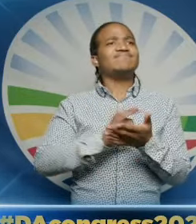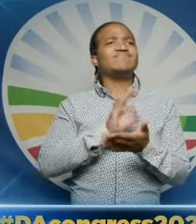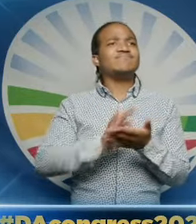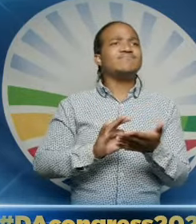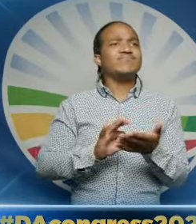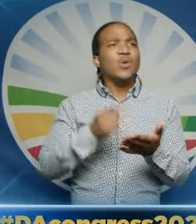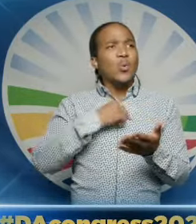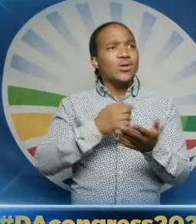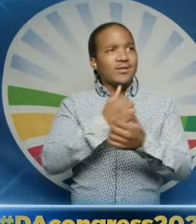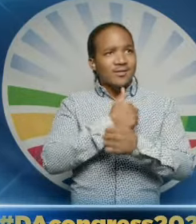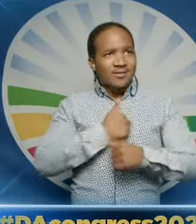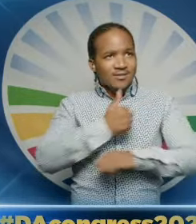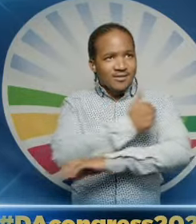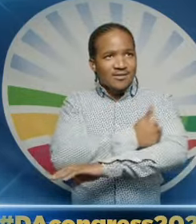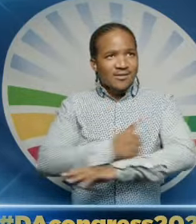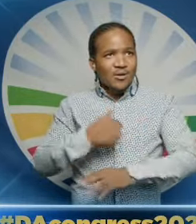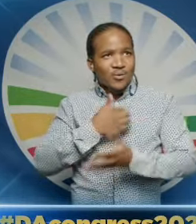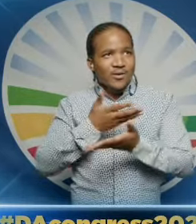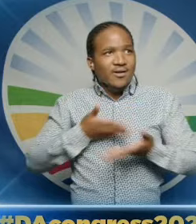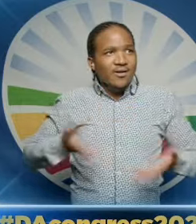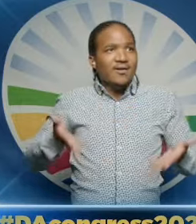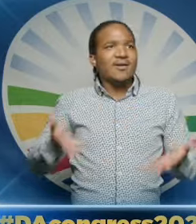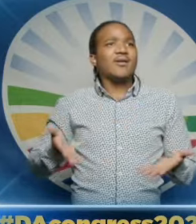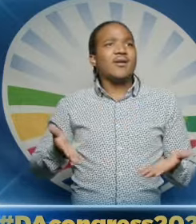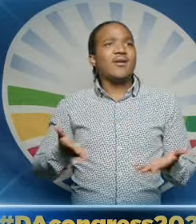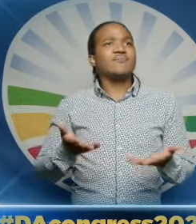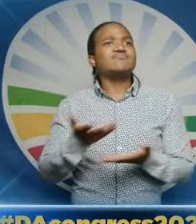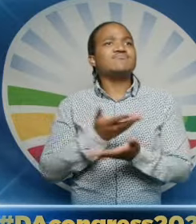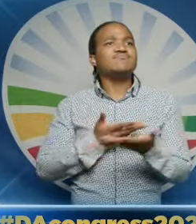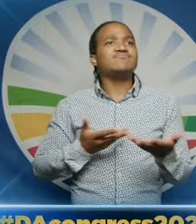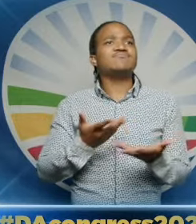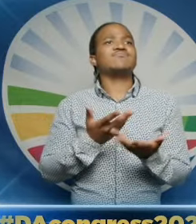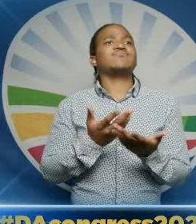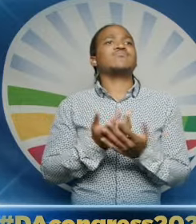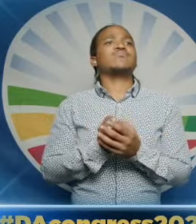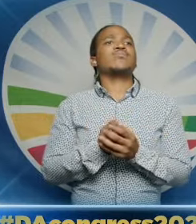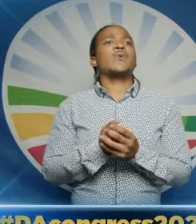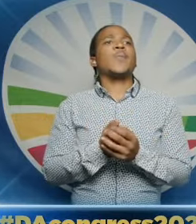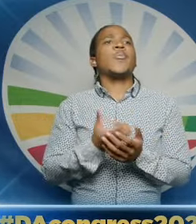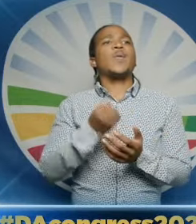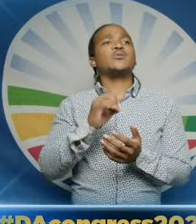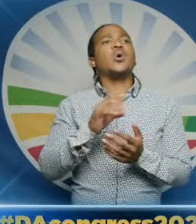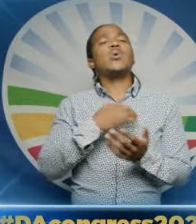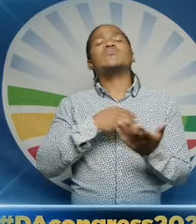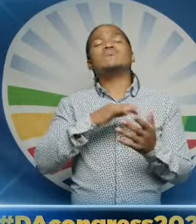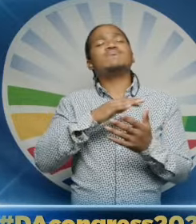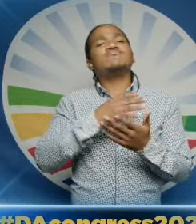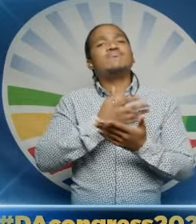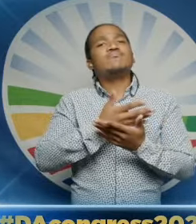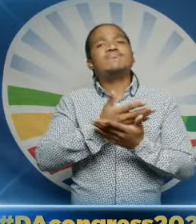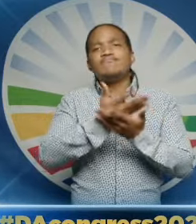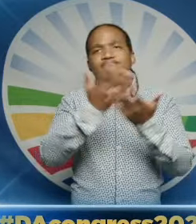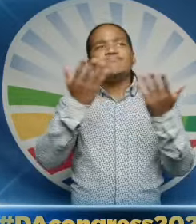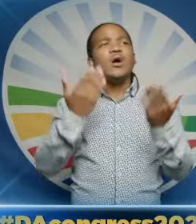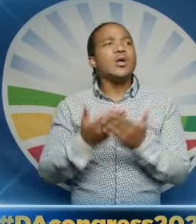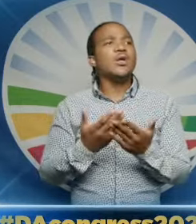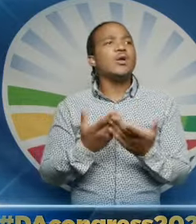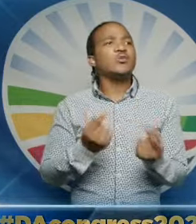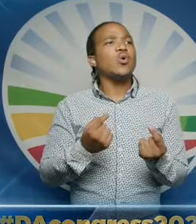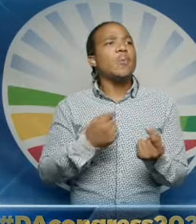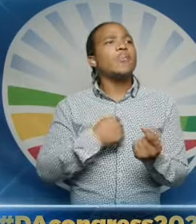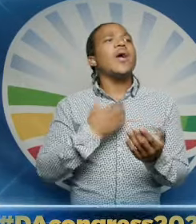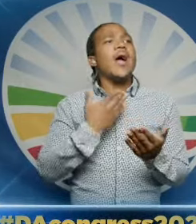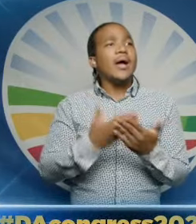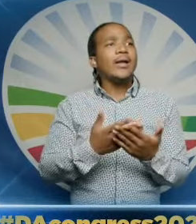sitting here because we believe in change. We believe in something better than ourselves, and everyone else can do that. I would love